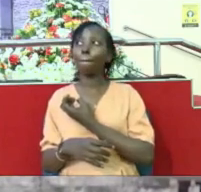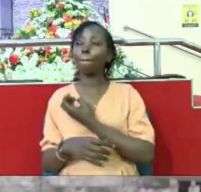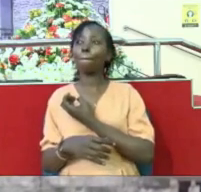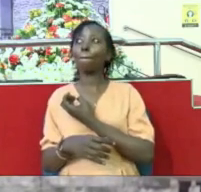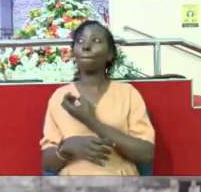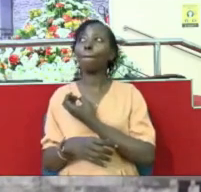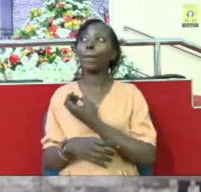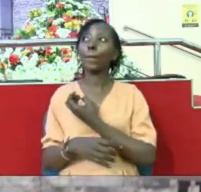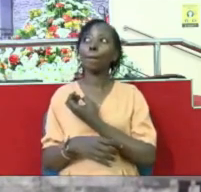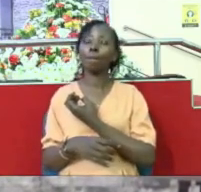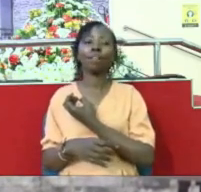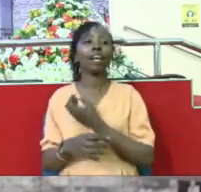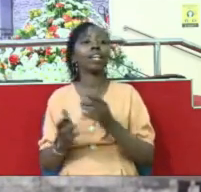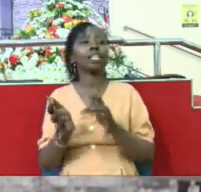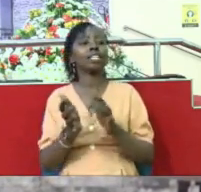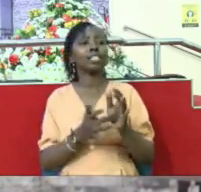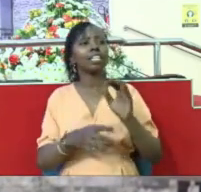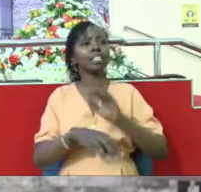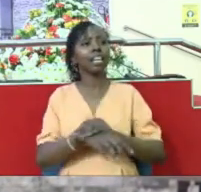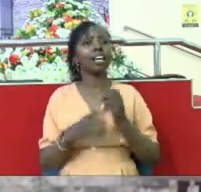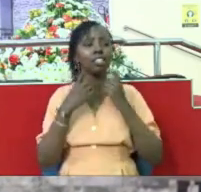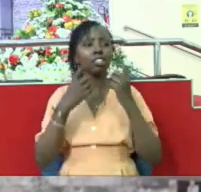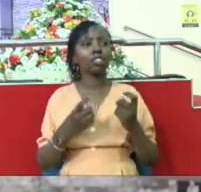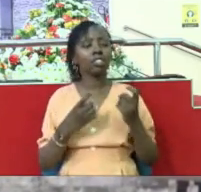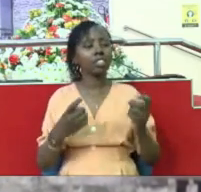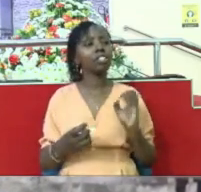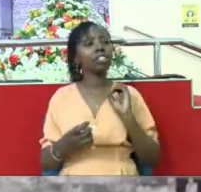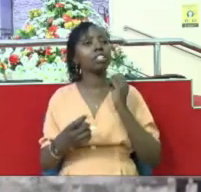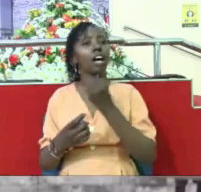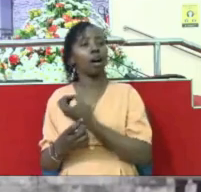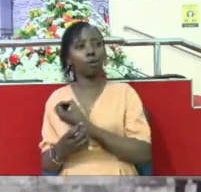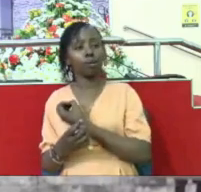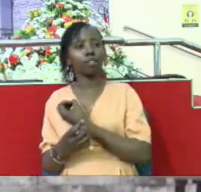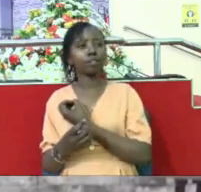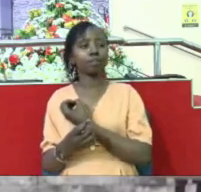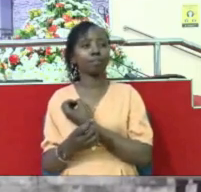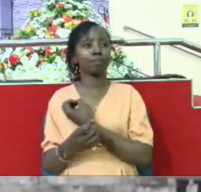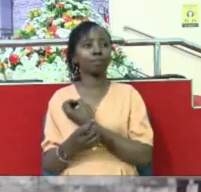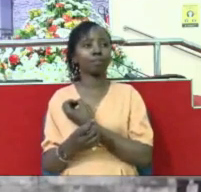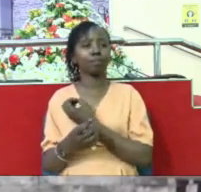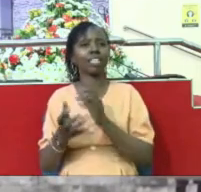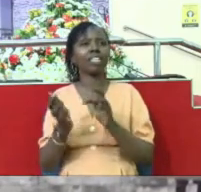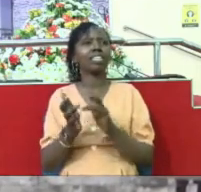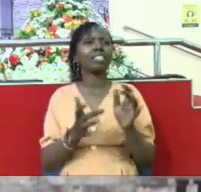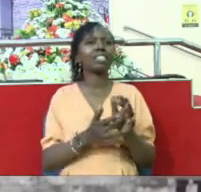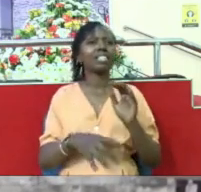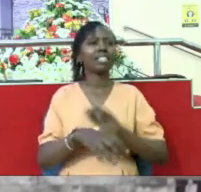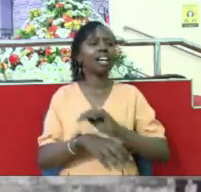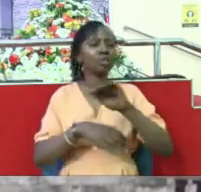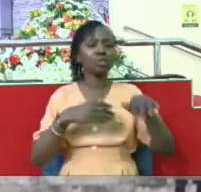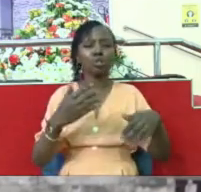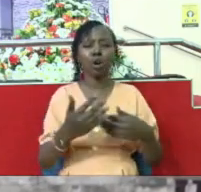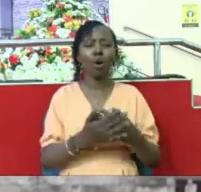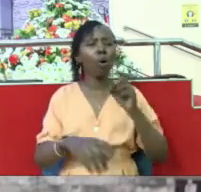He became our sin bearer. He took the wrath that sin deserves upon himself, that we